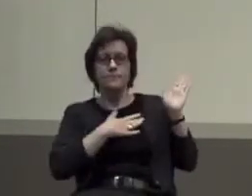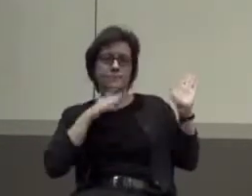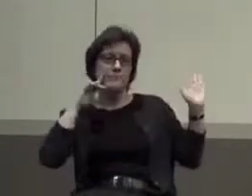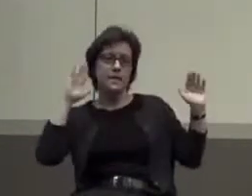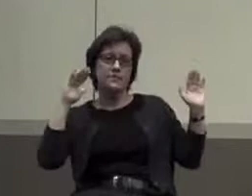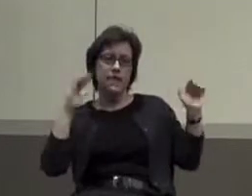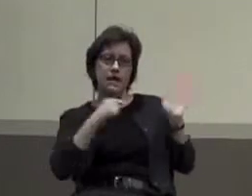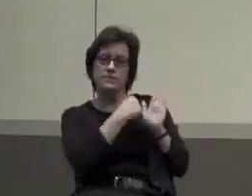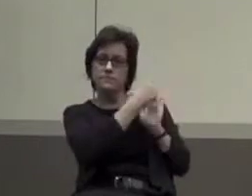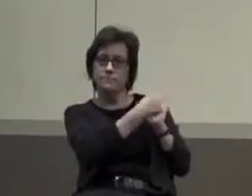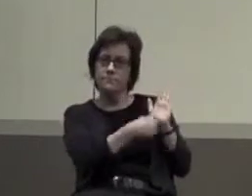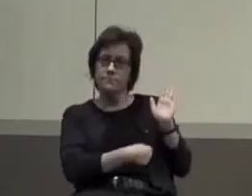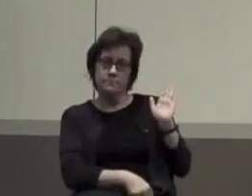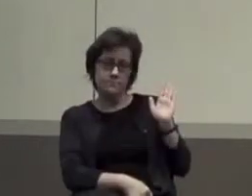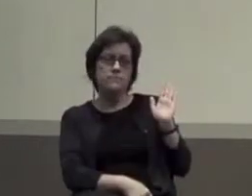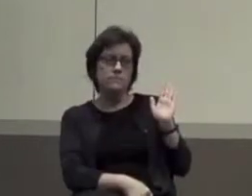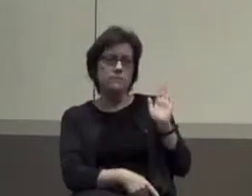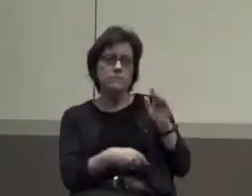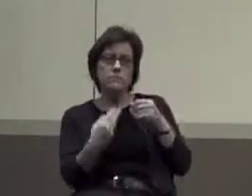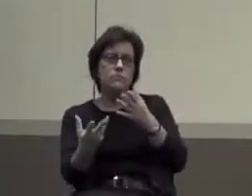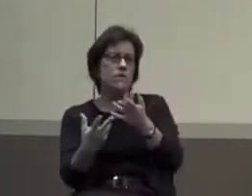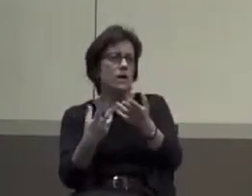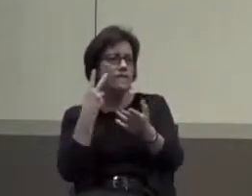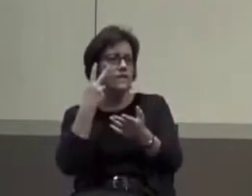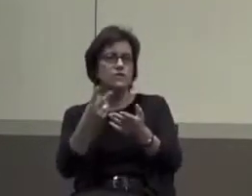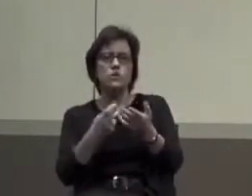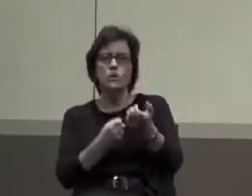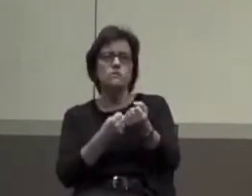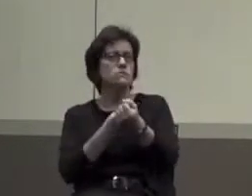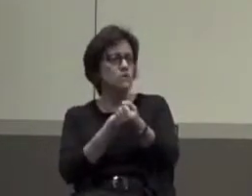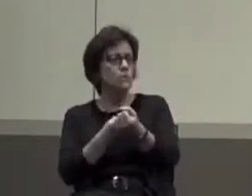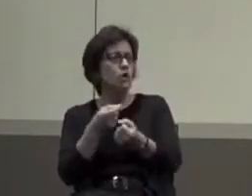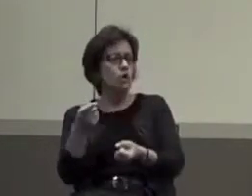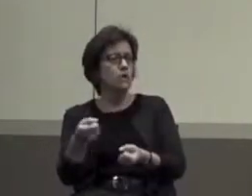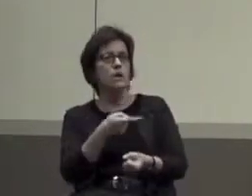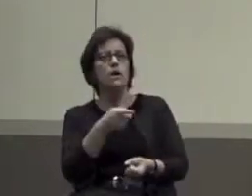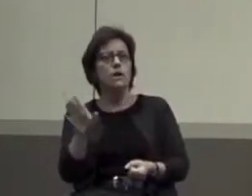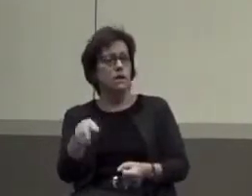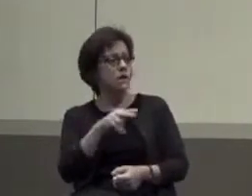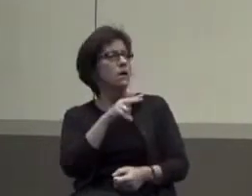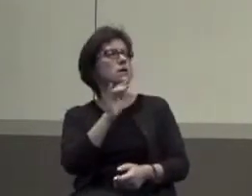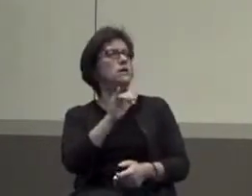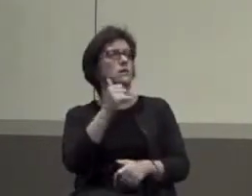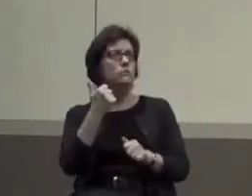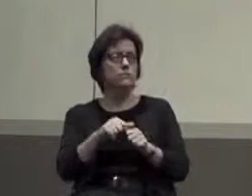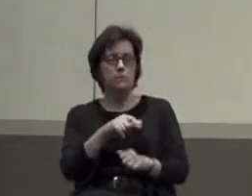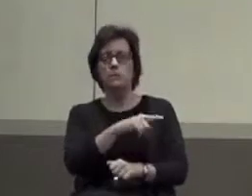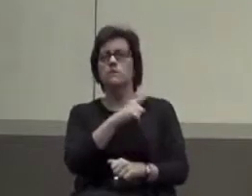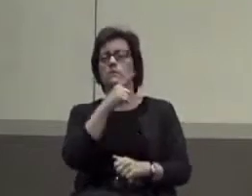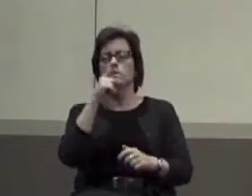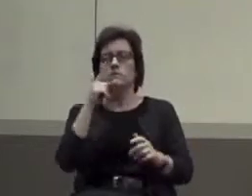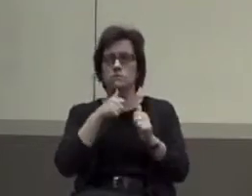support, a visual cue for the students so that they have a little reminder of what's expected of them.